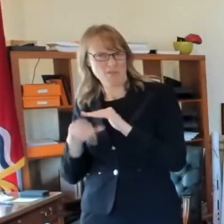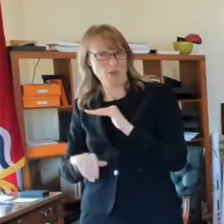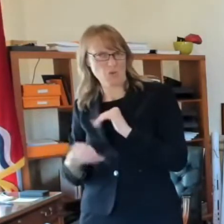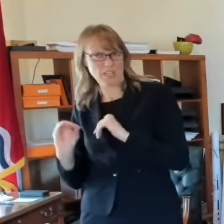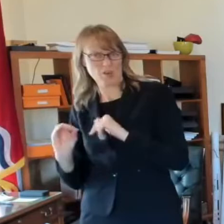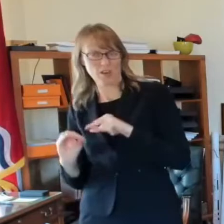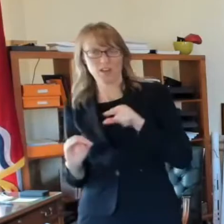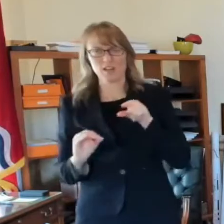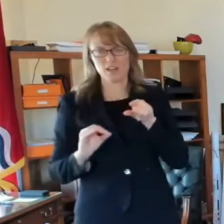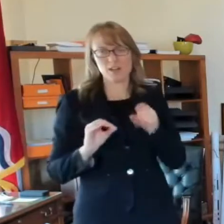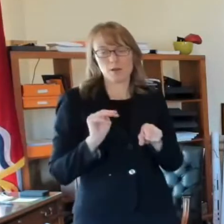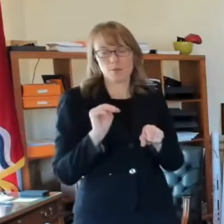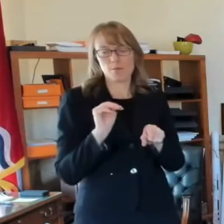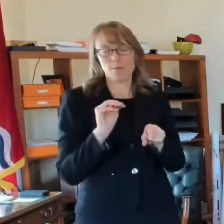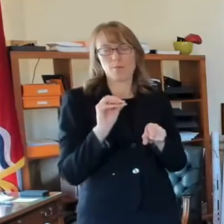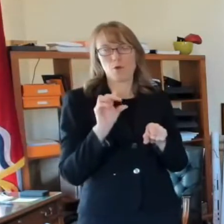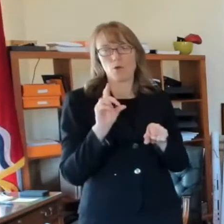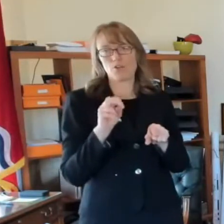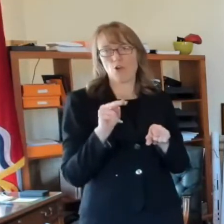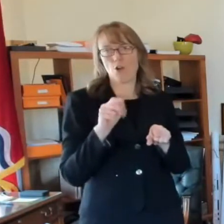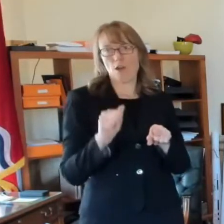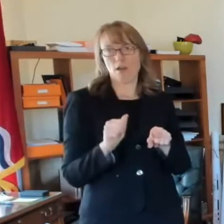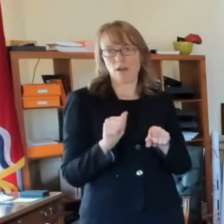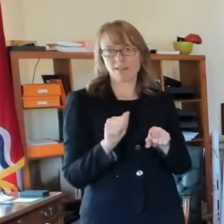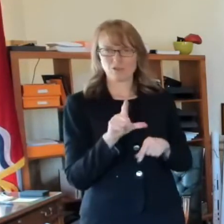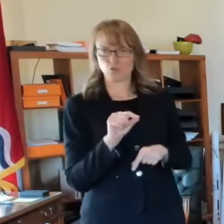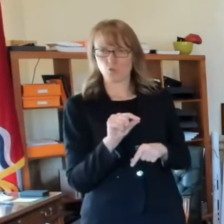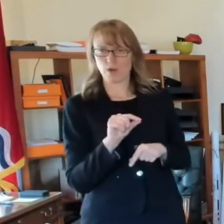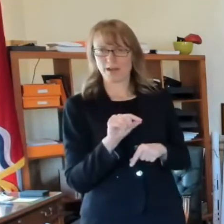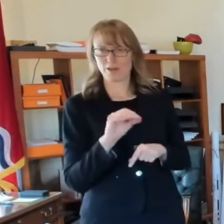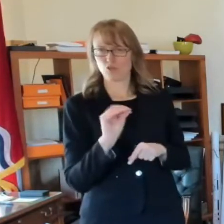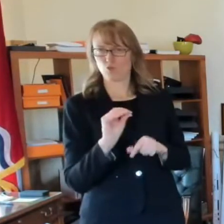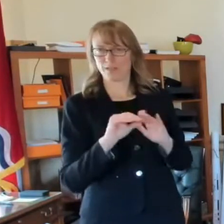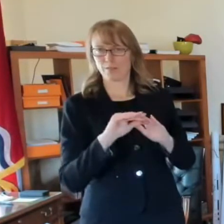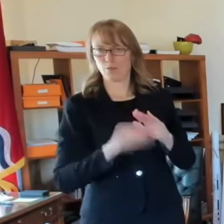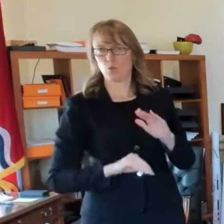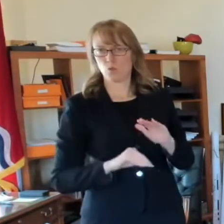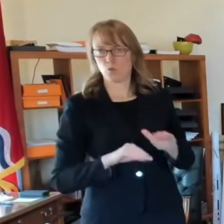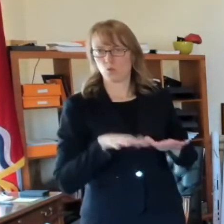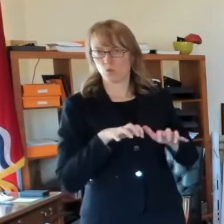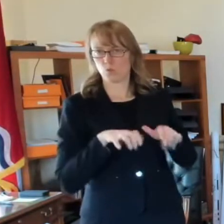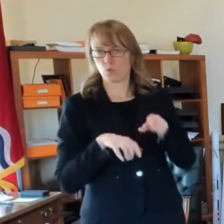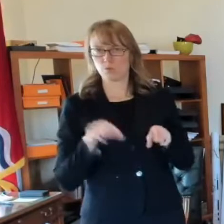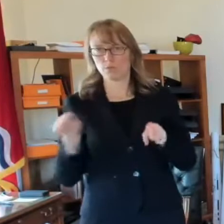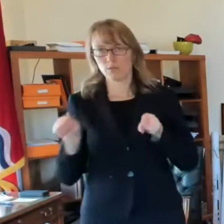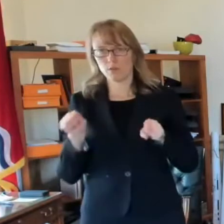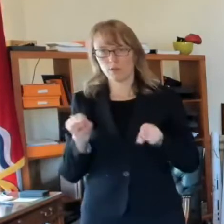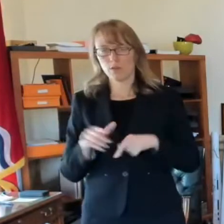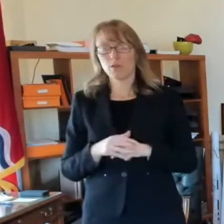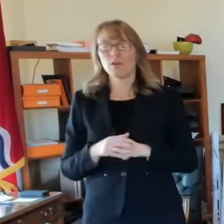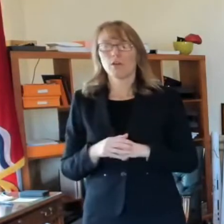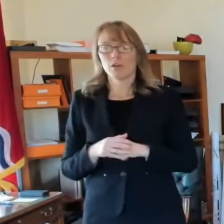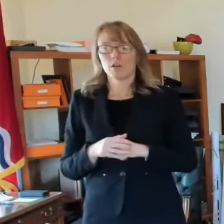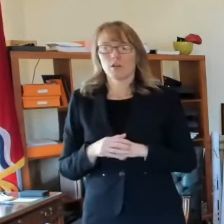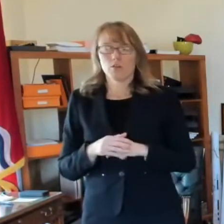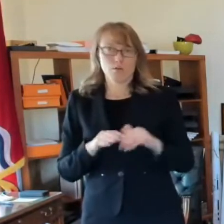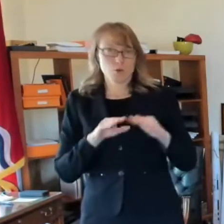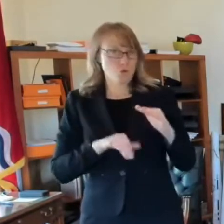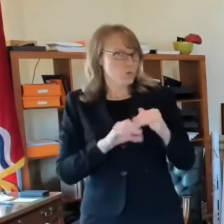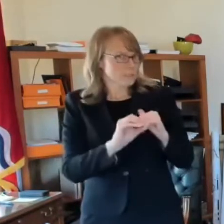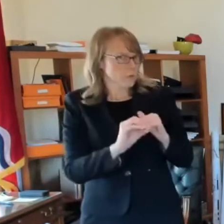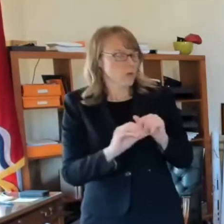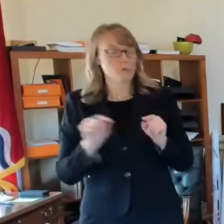cold temperatures. One of them, the Pfizer one, much colder, I think 72 degrees below zero, and